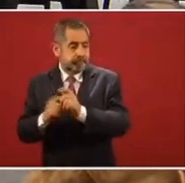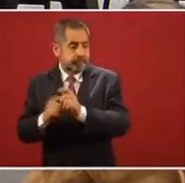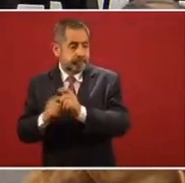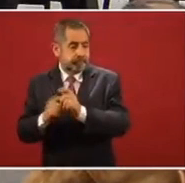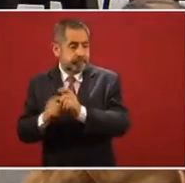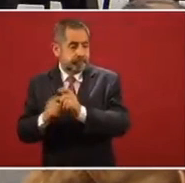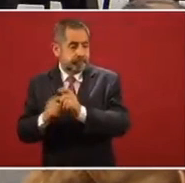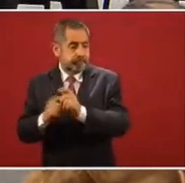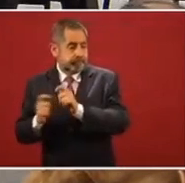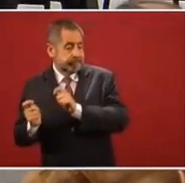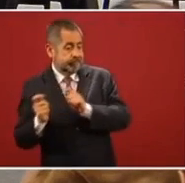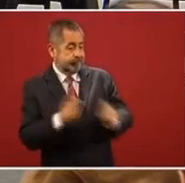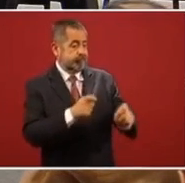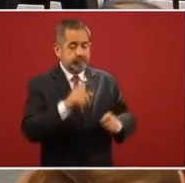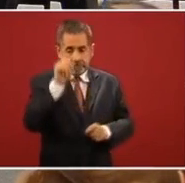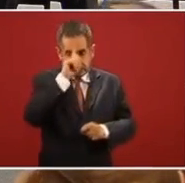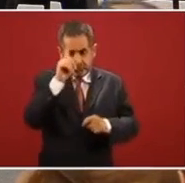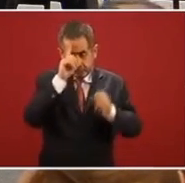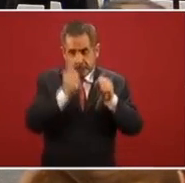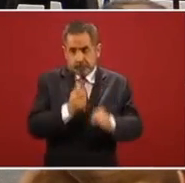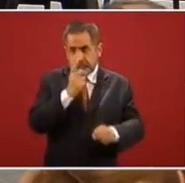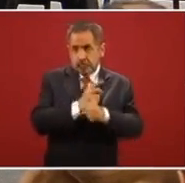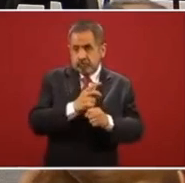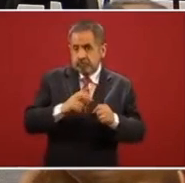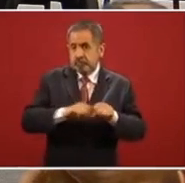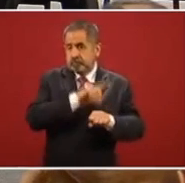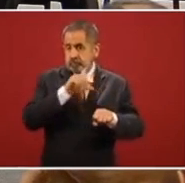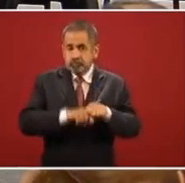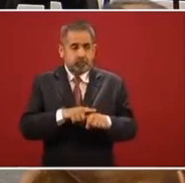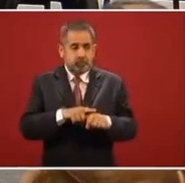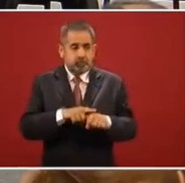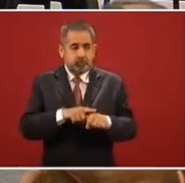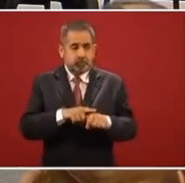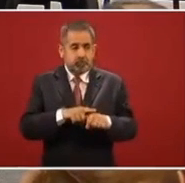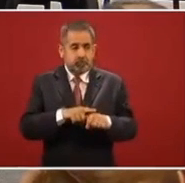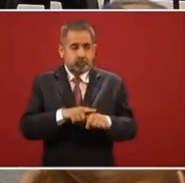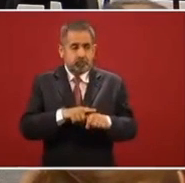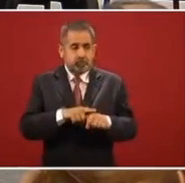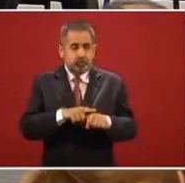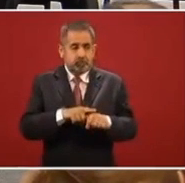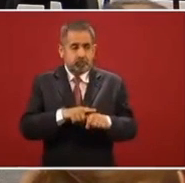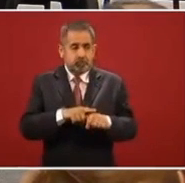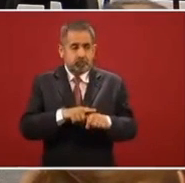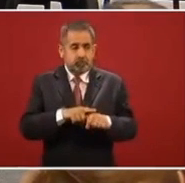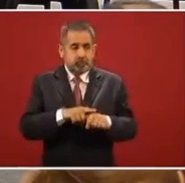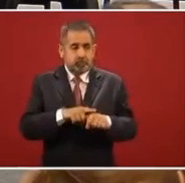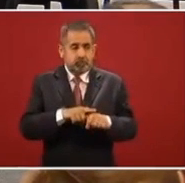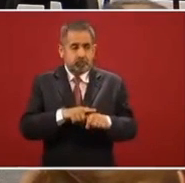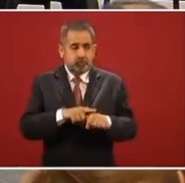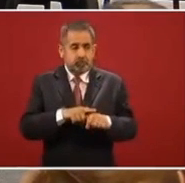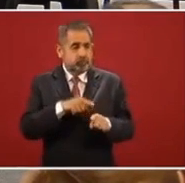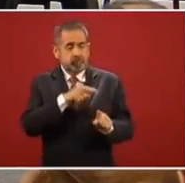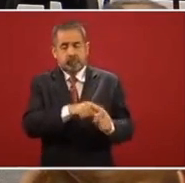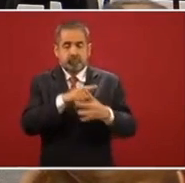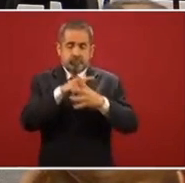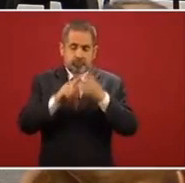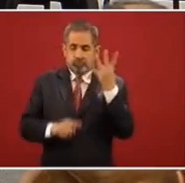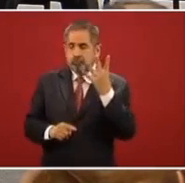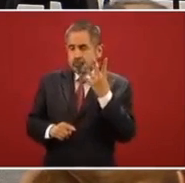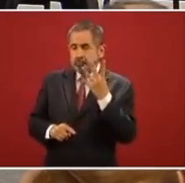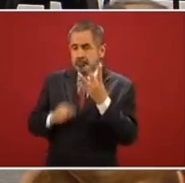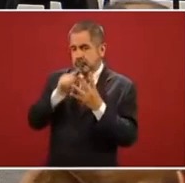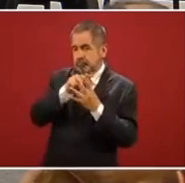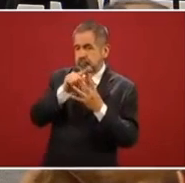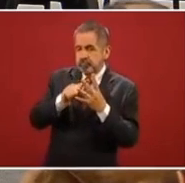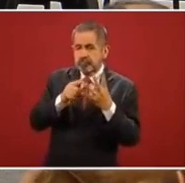Health, General Health, 4 funciones básicas o 4 atribuciones básicas 4 basic attributions que después